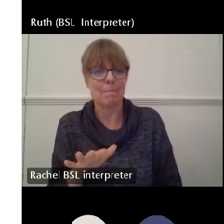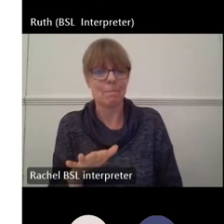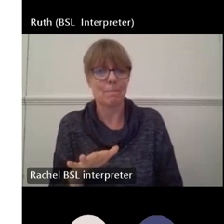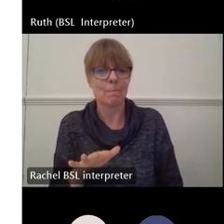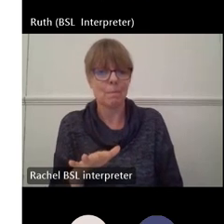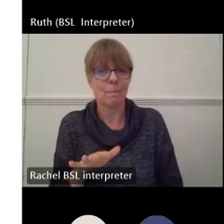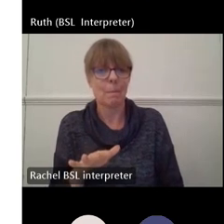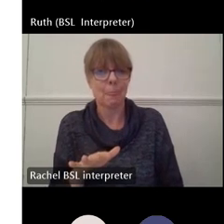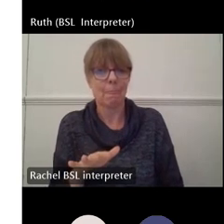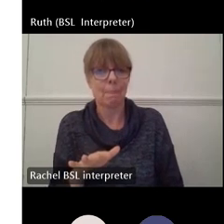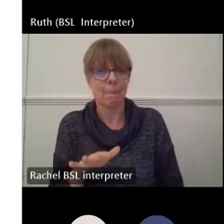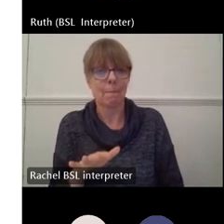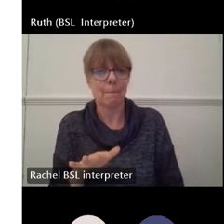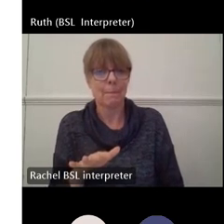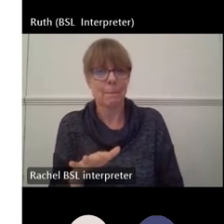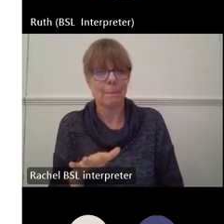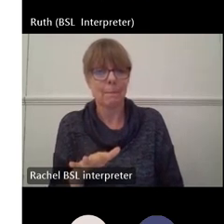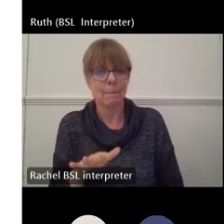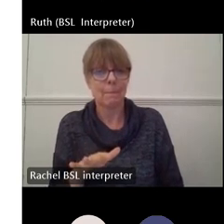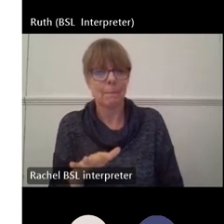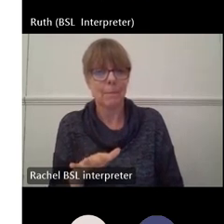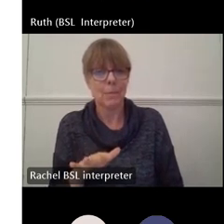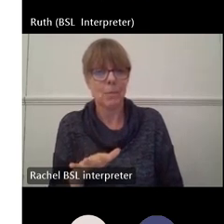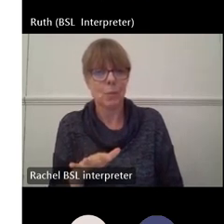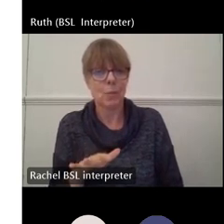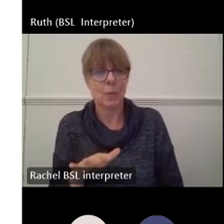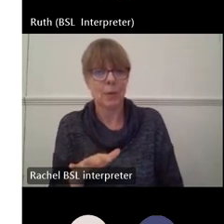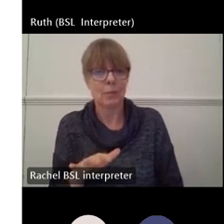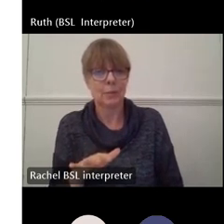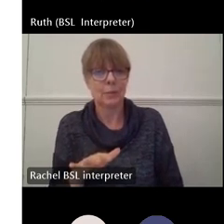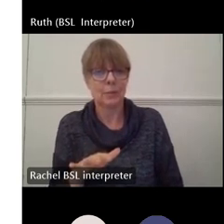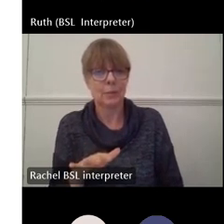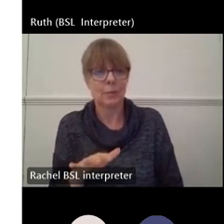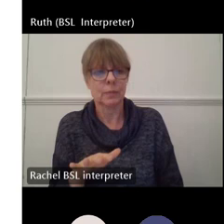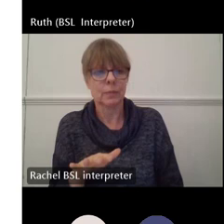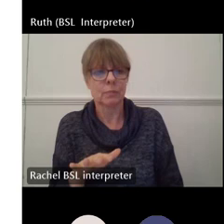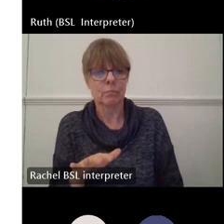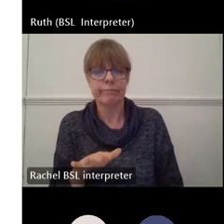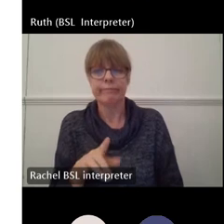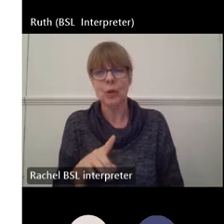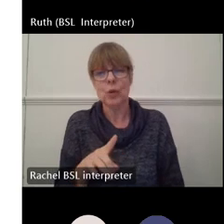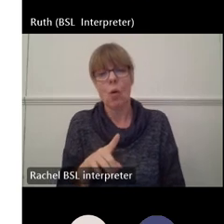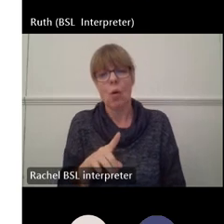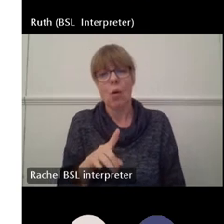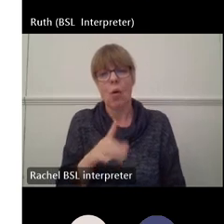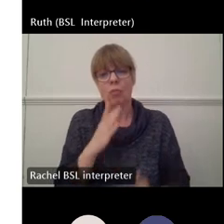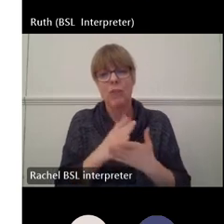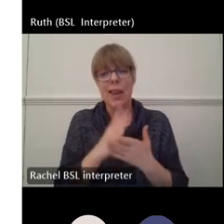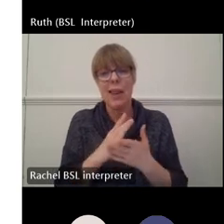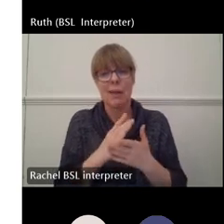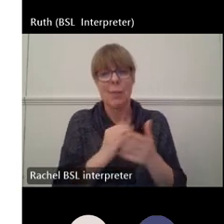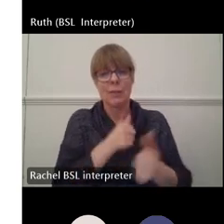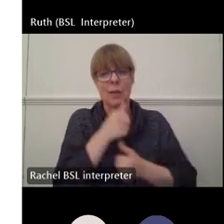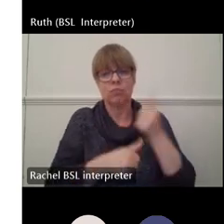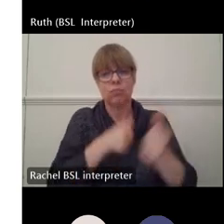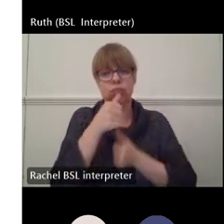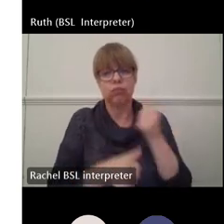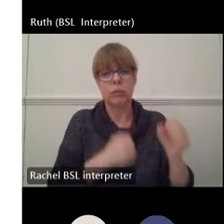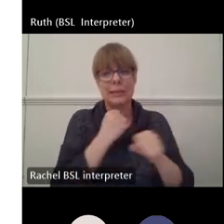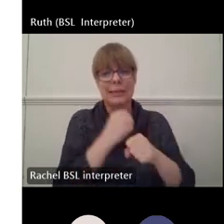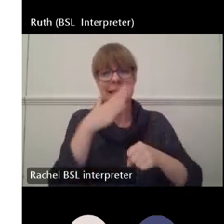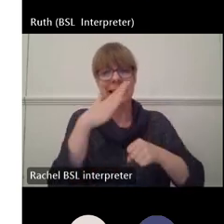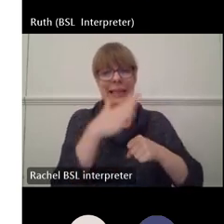standards being set, I don't mean to keep coming back to it, but I don't know any other organisation like Glasgow Disability Alliance. And it makes a big difference.